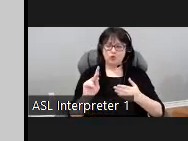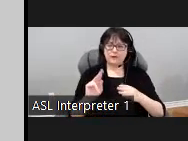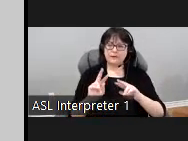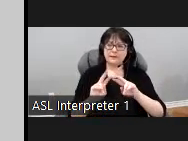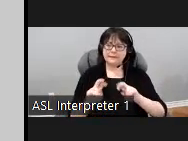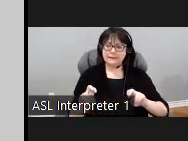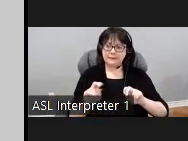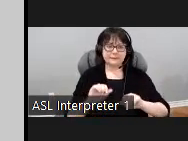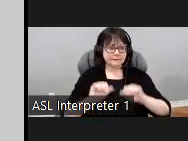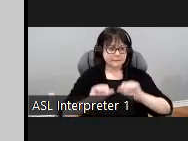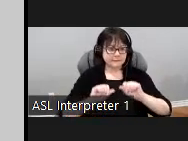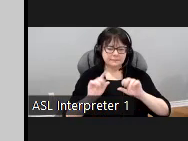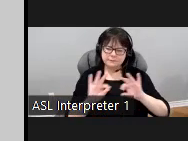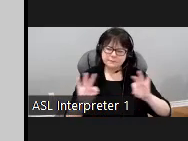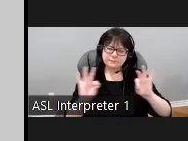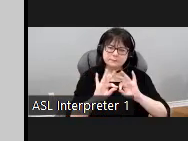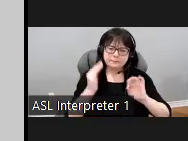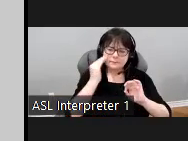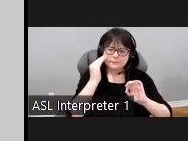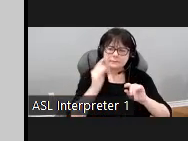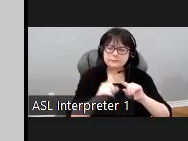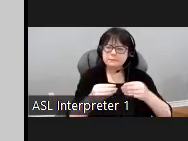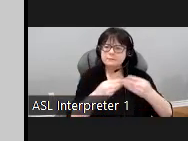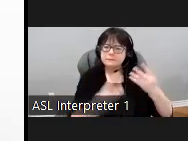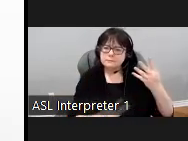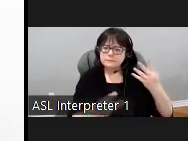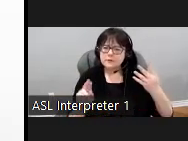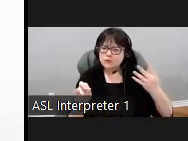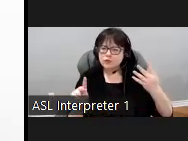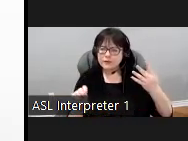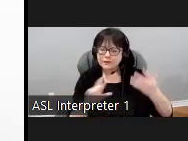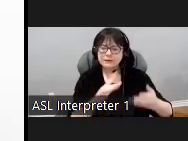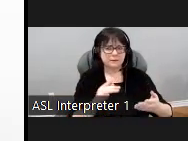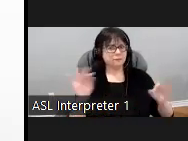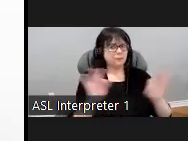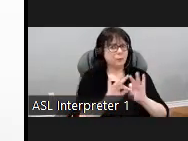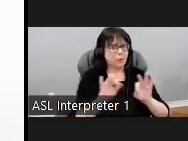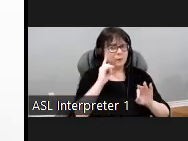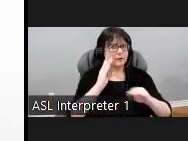dynamic risks that you're dealing with is fundamental to getting to prevention.